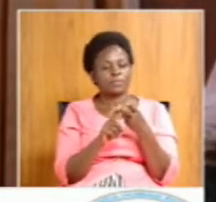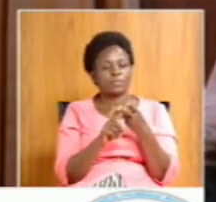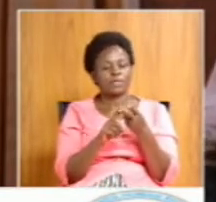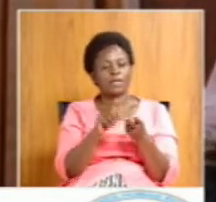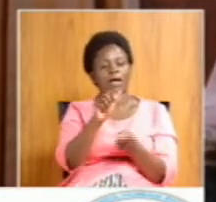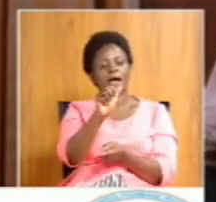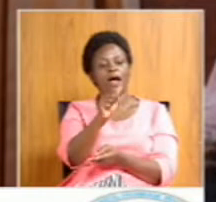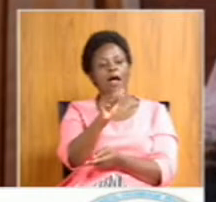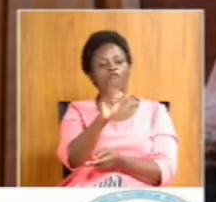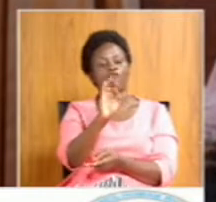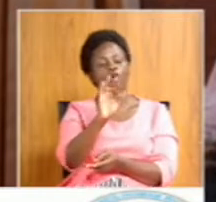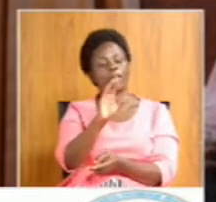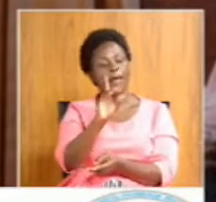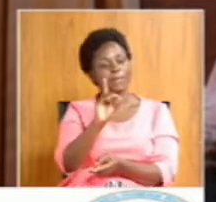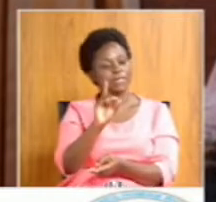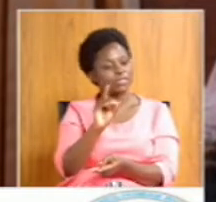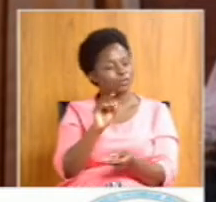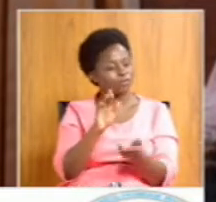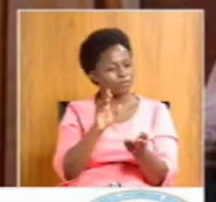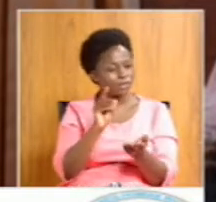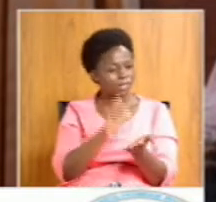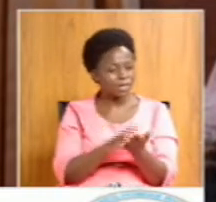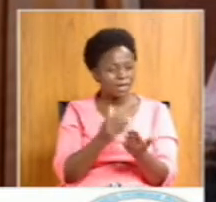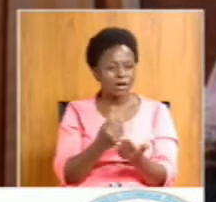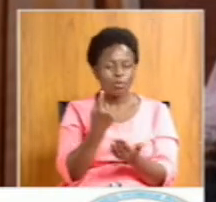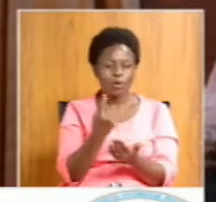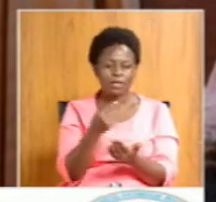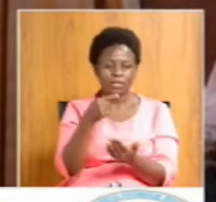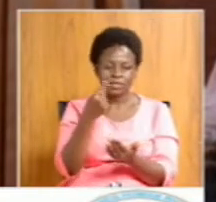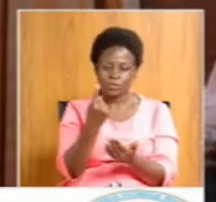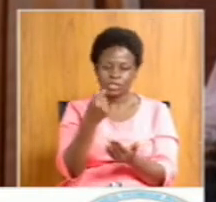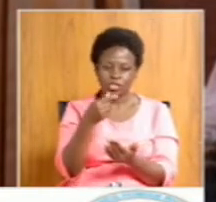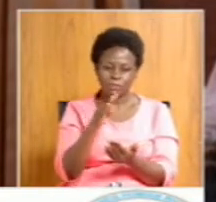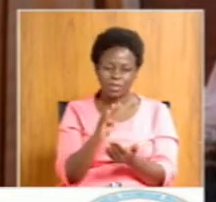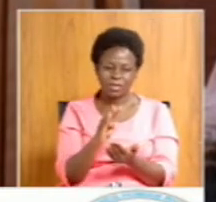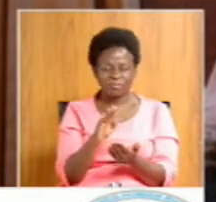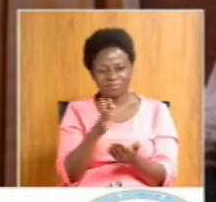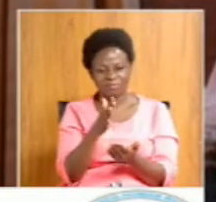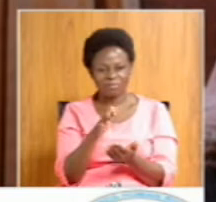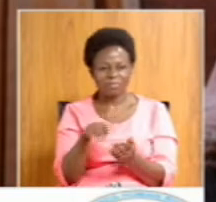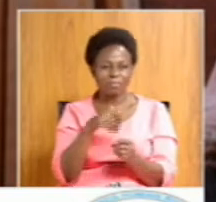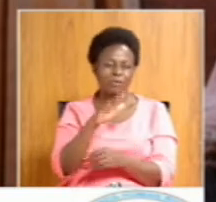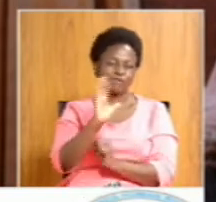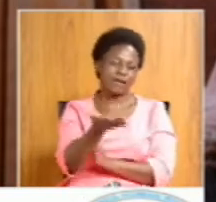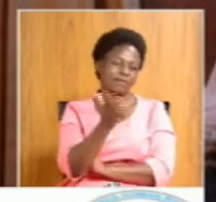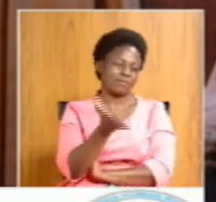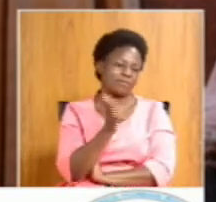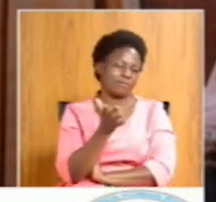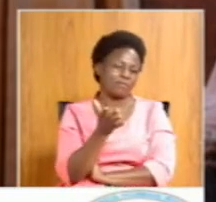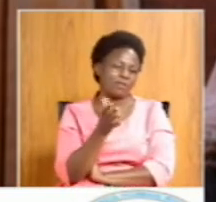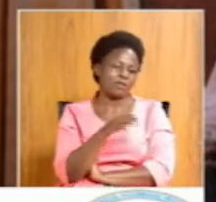affordability of data right now 1 GB on average costs 5,000 shillings